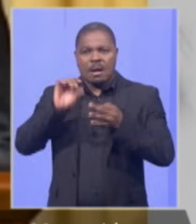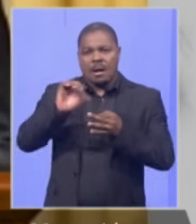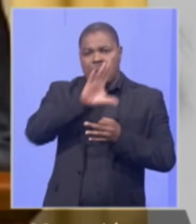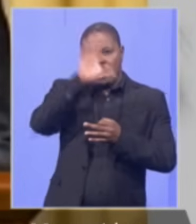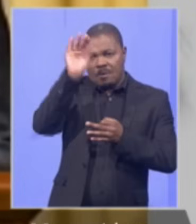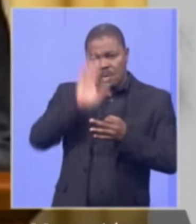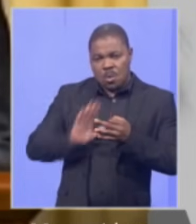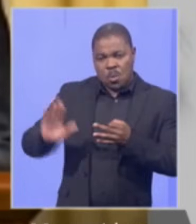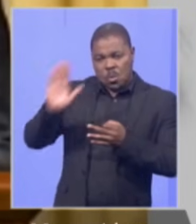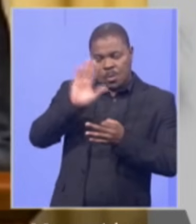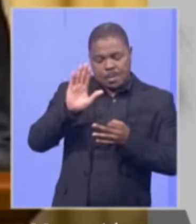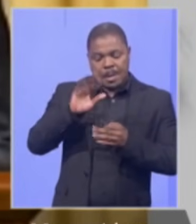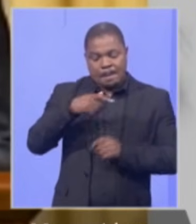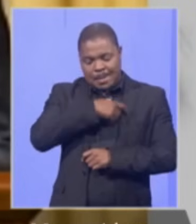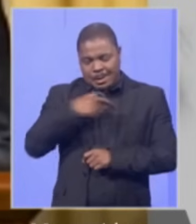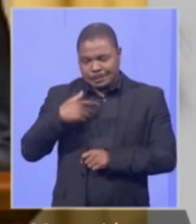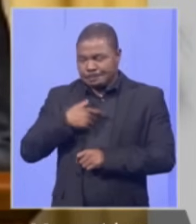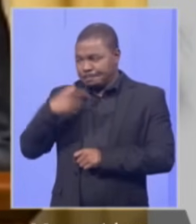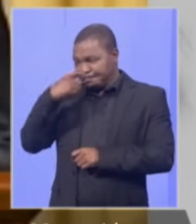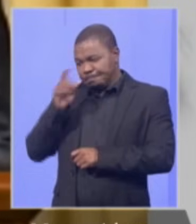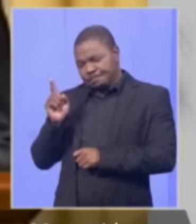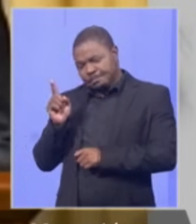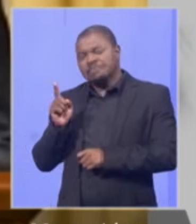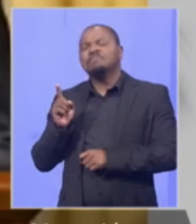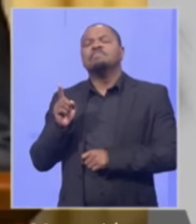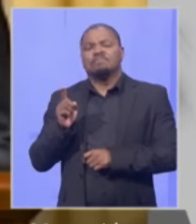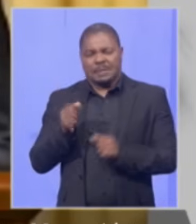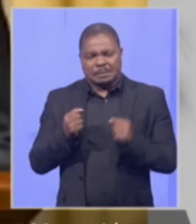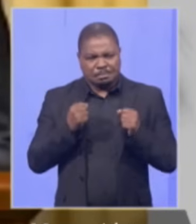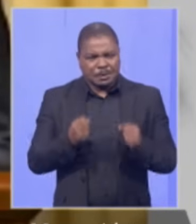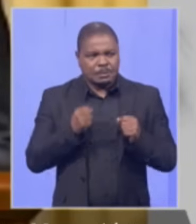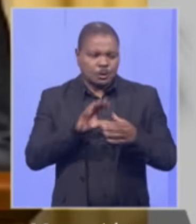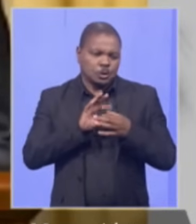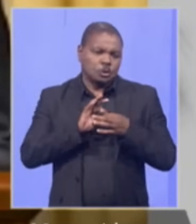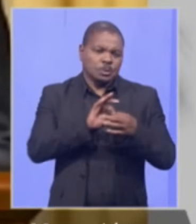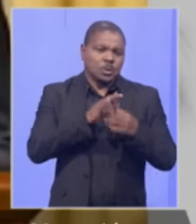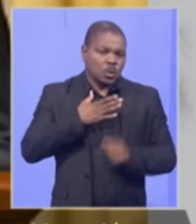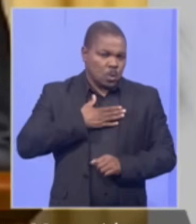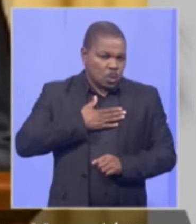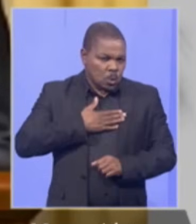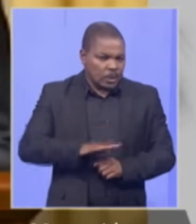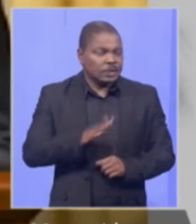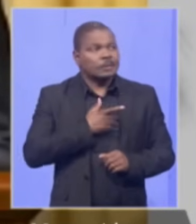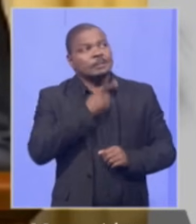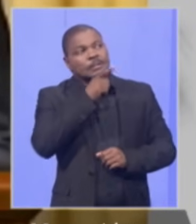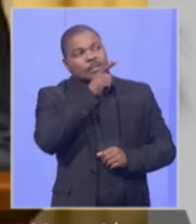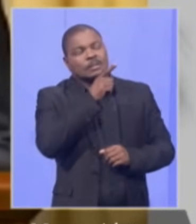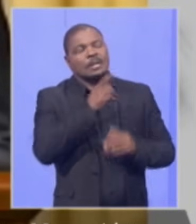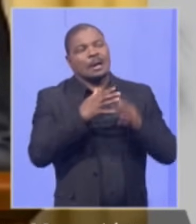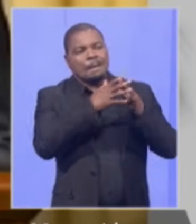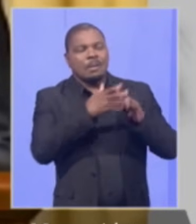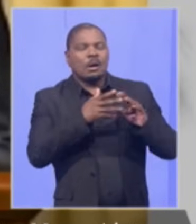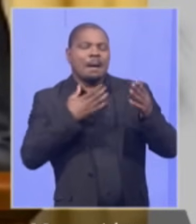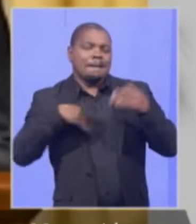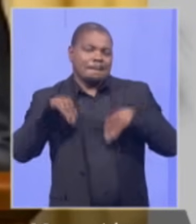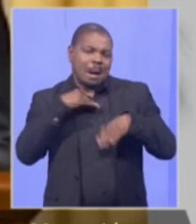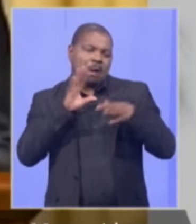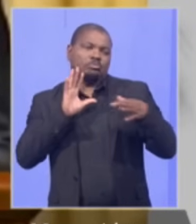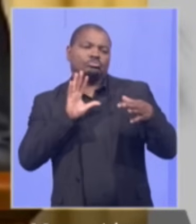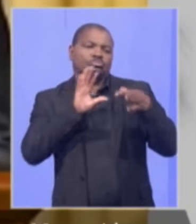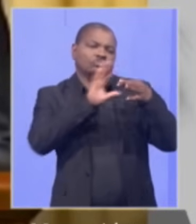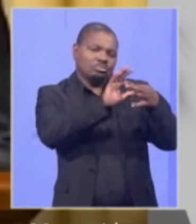continent, President Ramaphosa remains committed to rebuilding and maintaining this relationship for